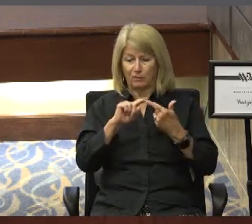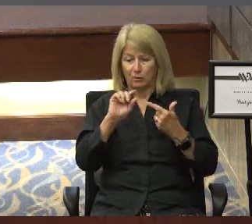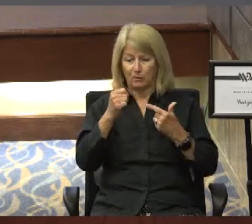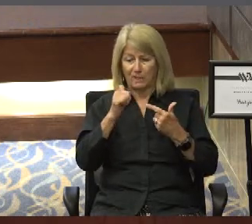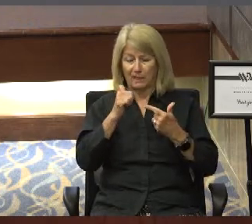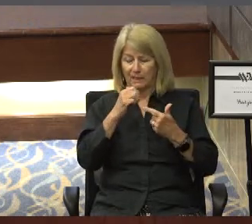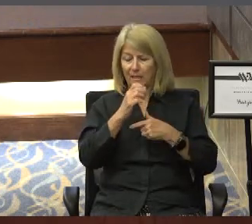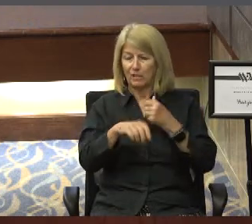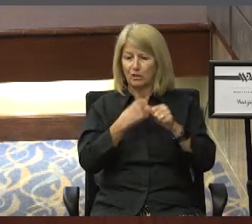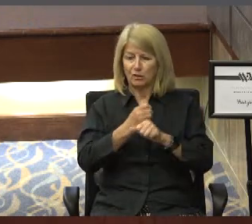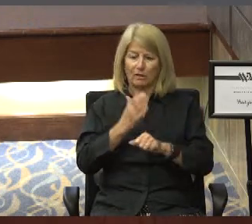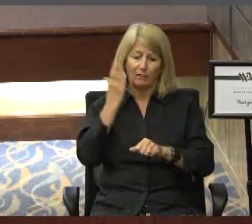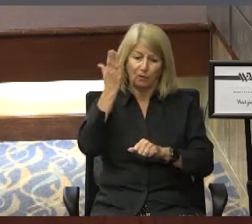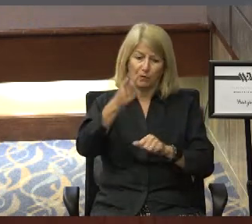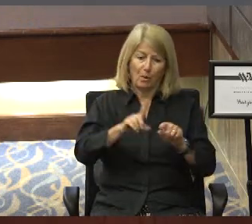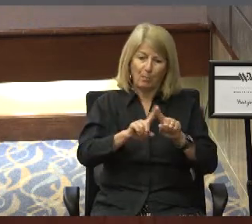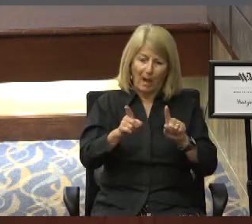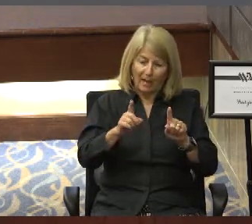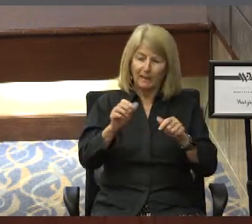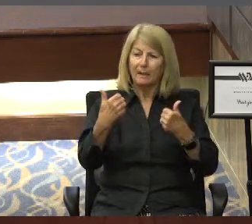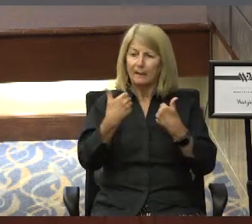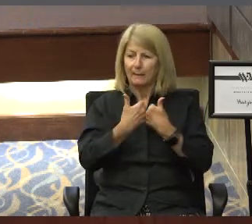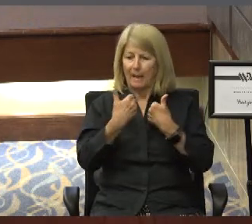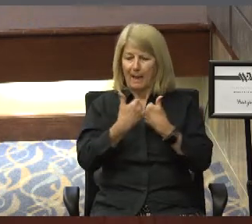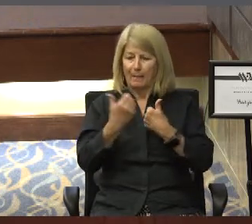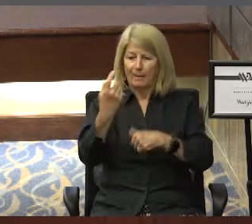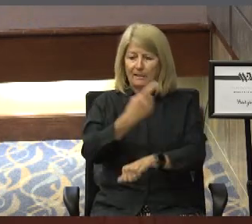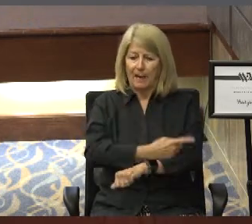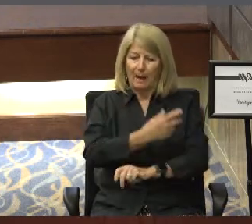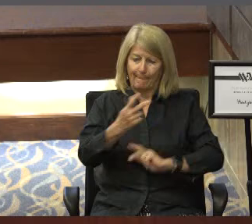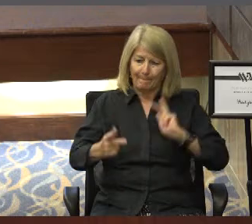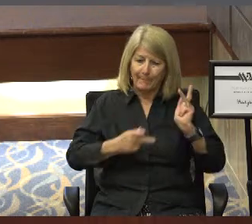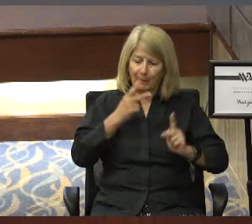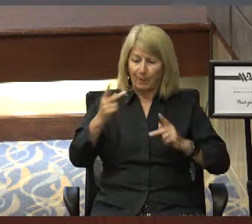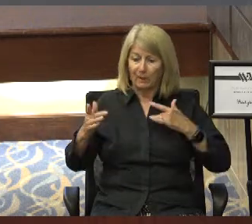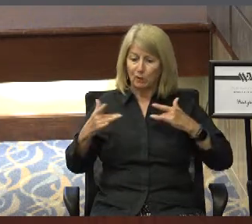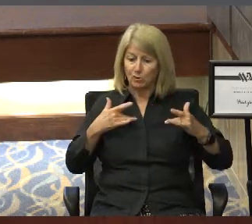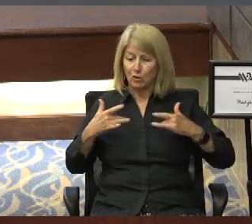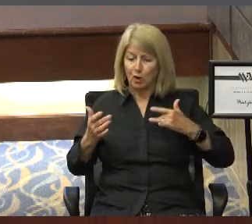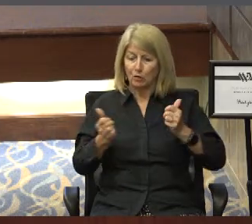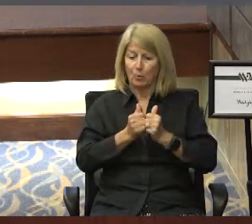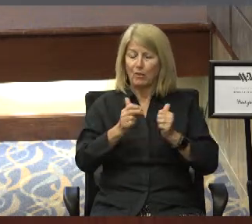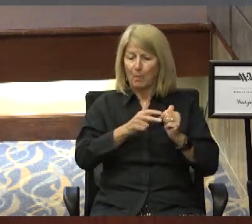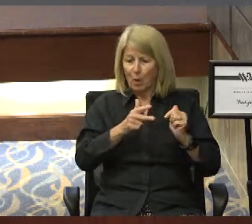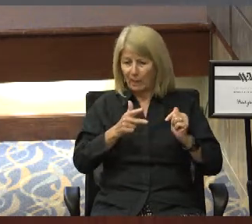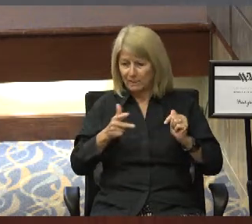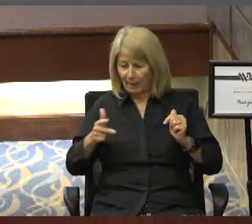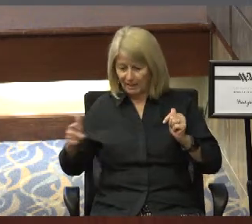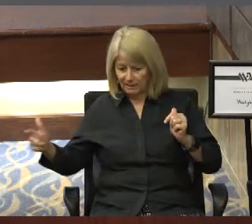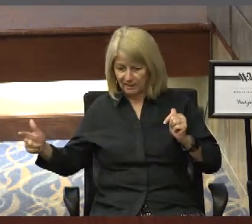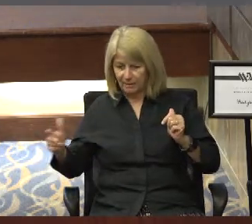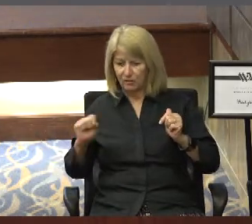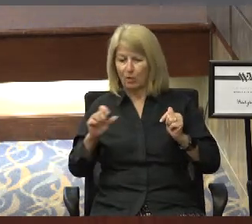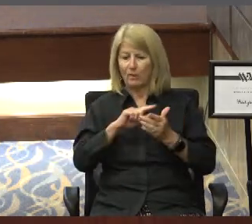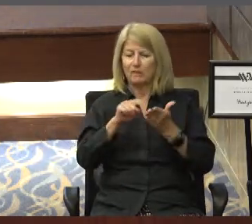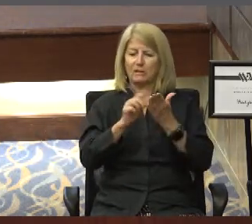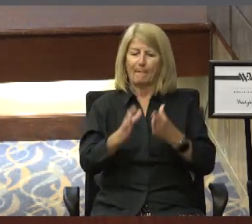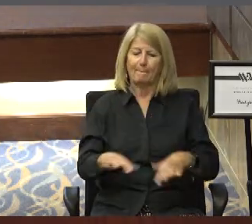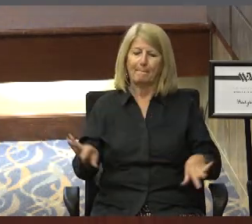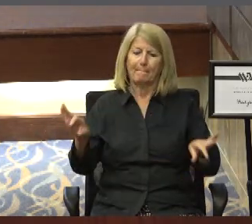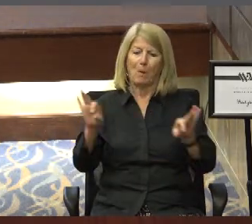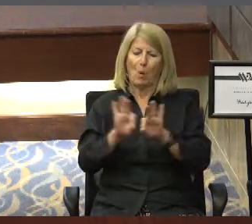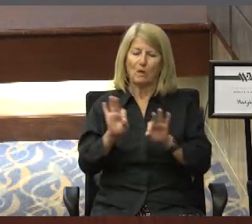are concerned that there are parking spaces, so this is going to be a fundamental part of changing the face of